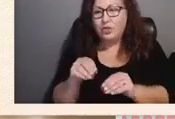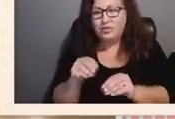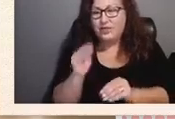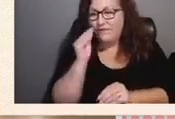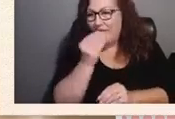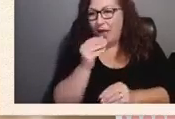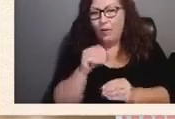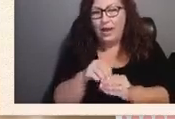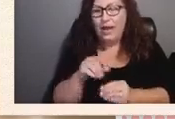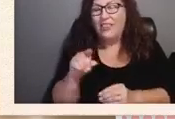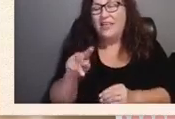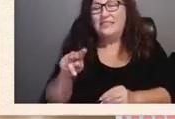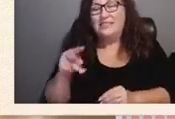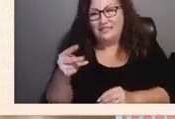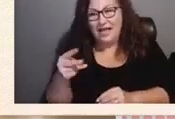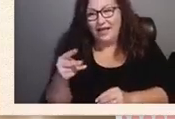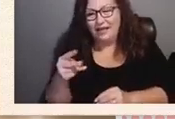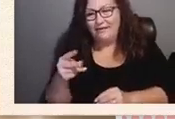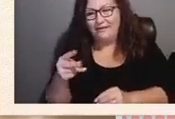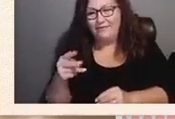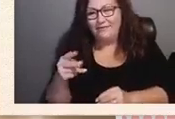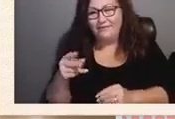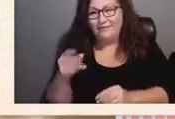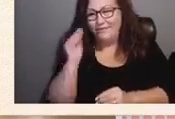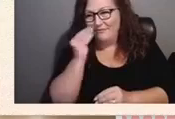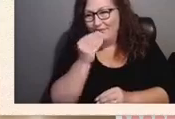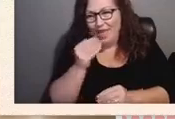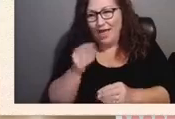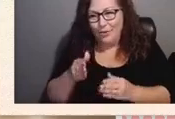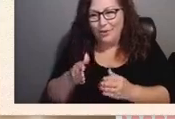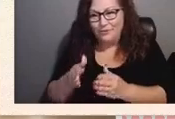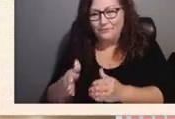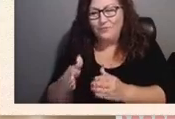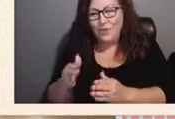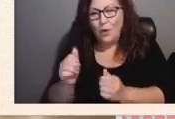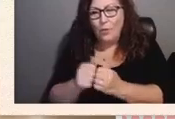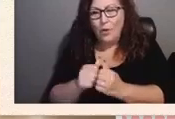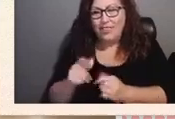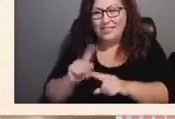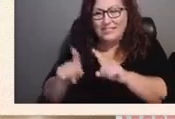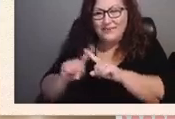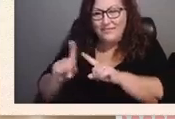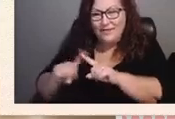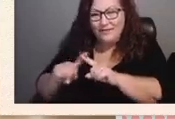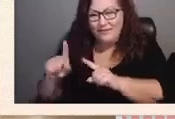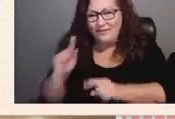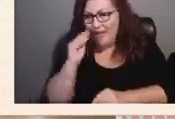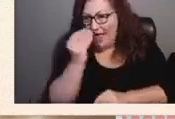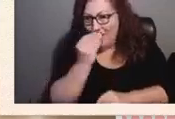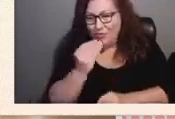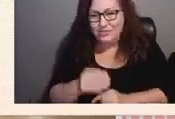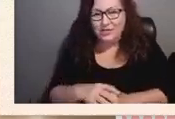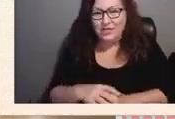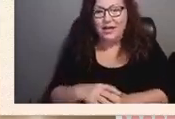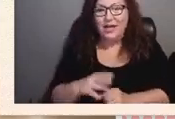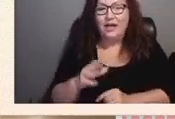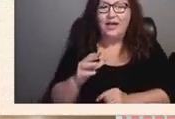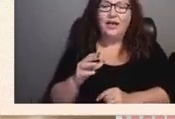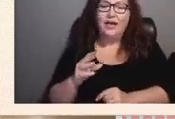second flower bed with all the other crazy ones, the crazy different ones. And the